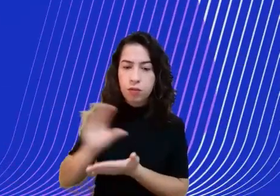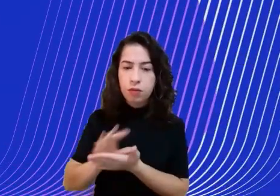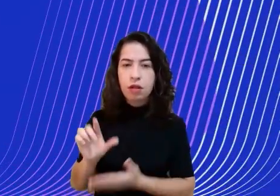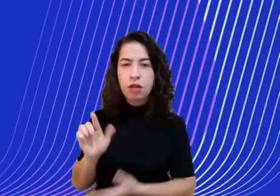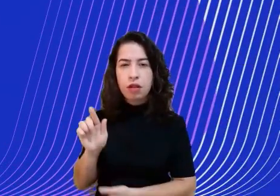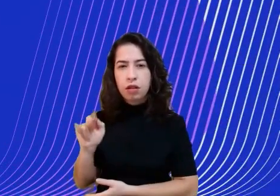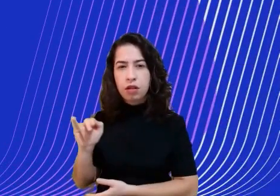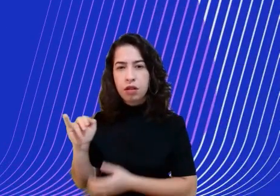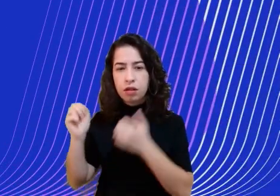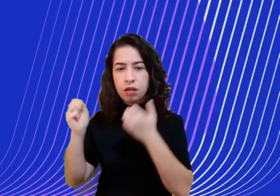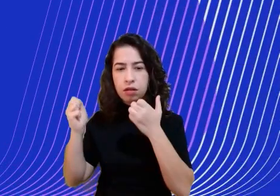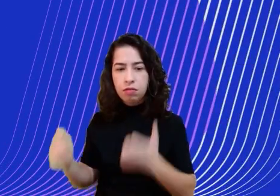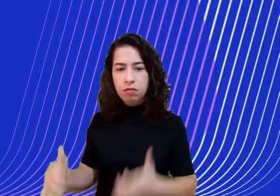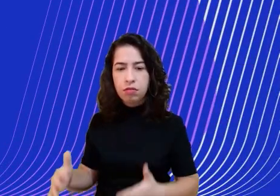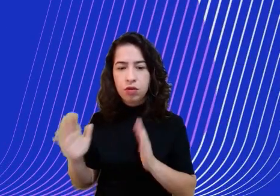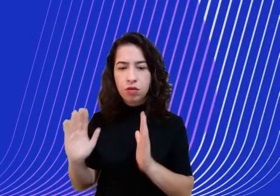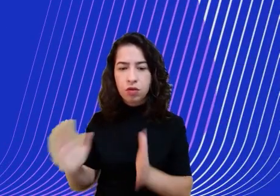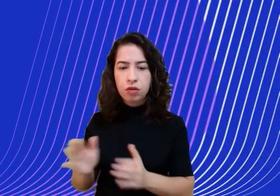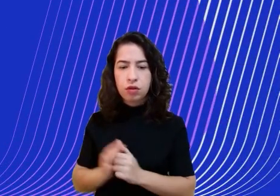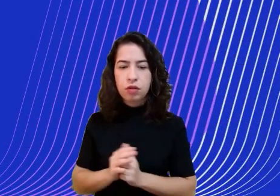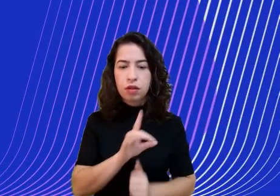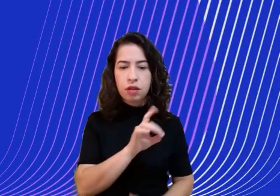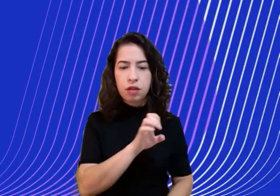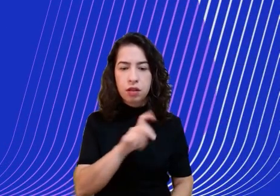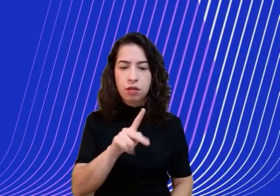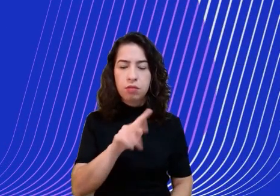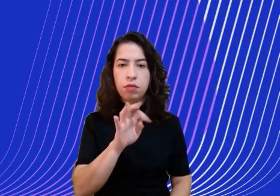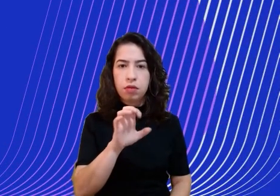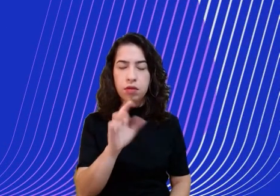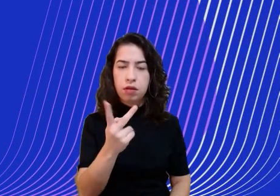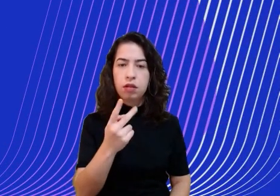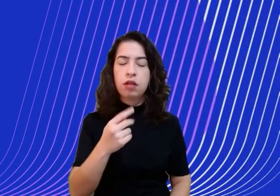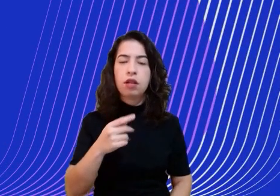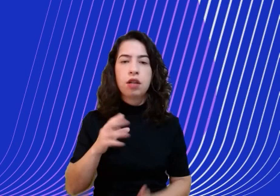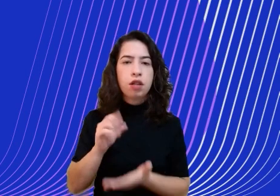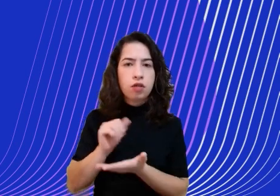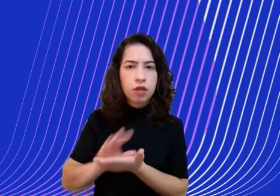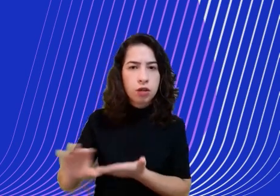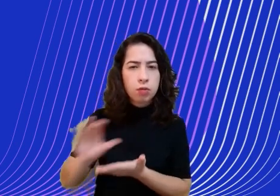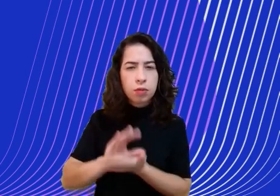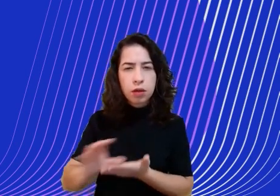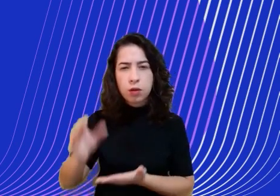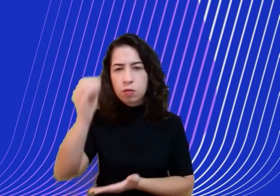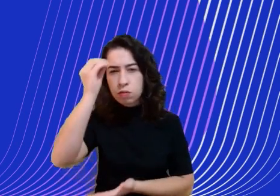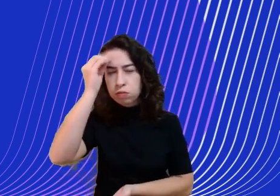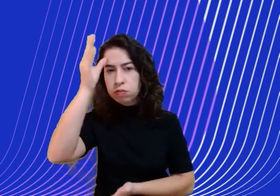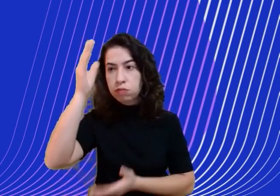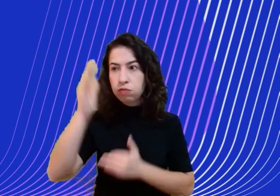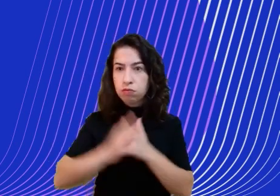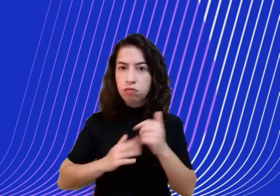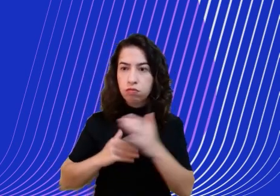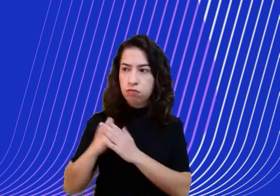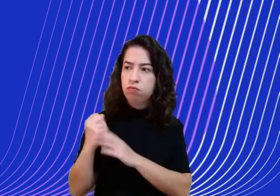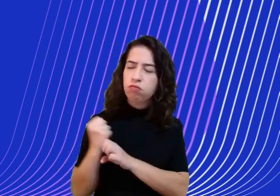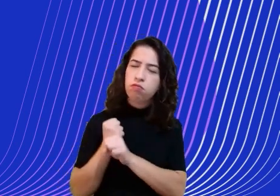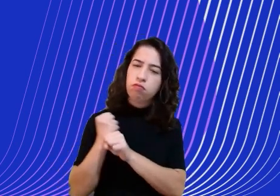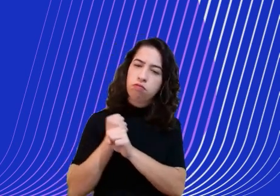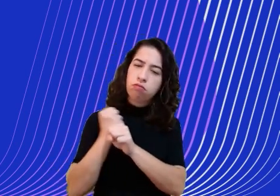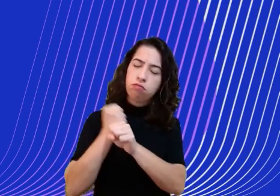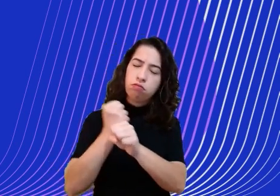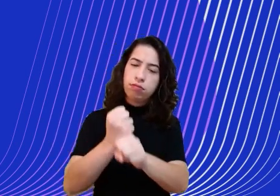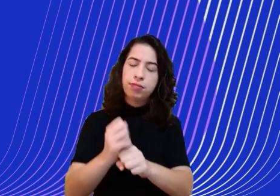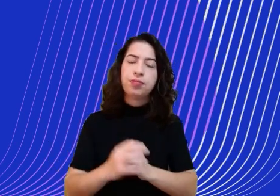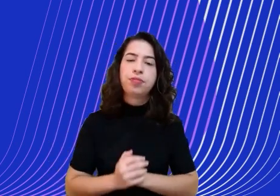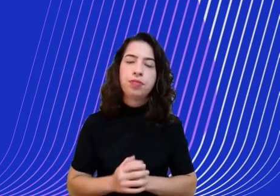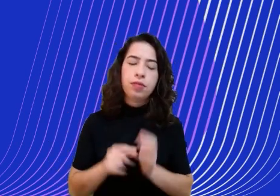here previously. Suzano has investments, has knowledge, skills that we have throughout decades in